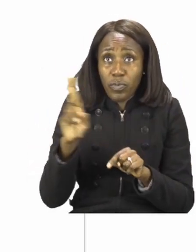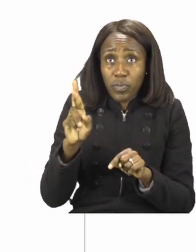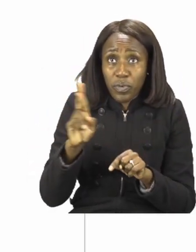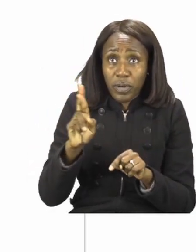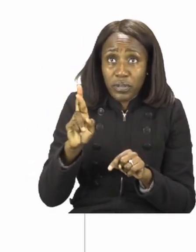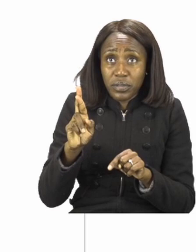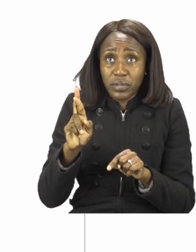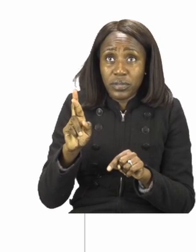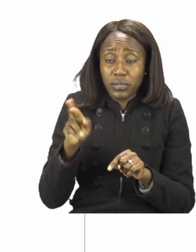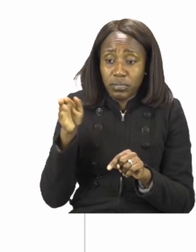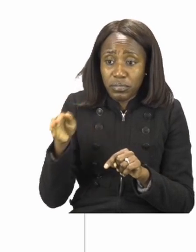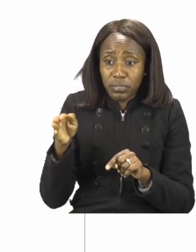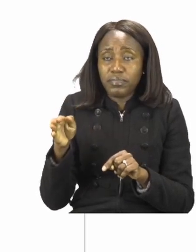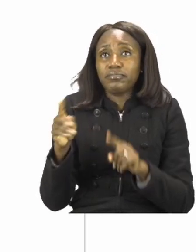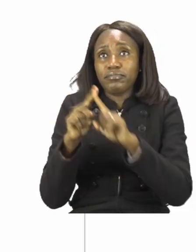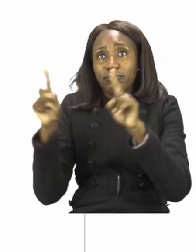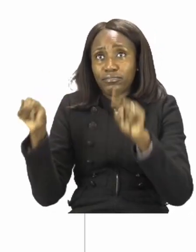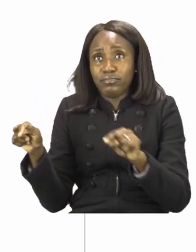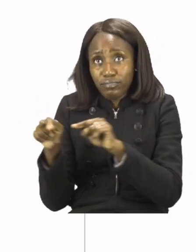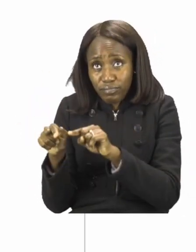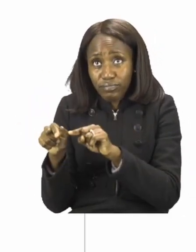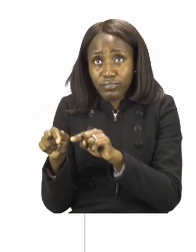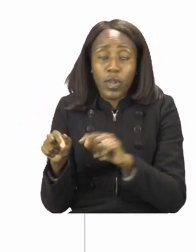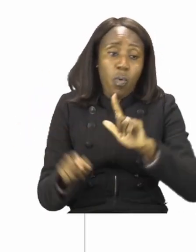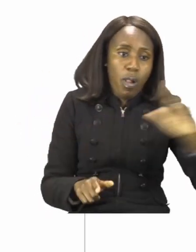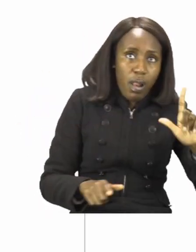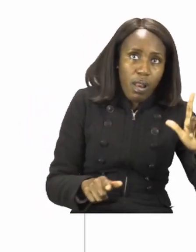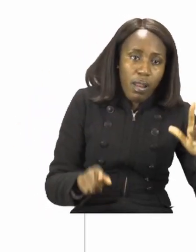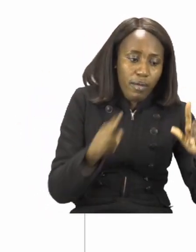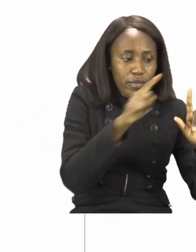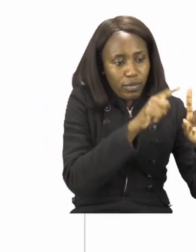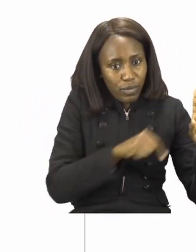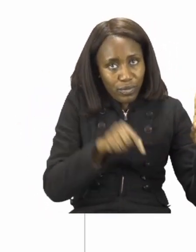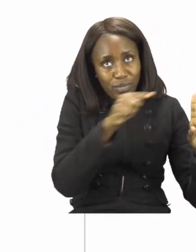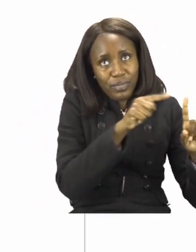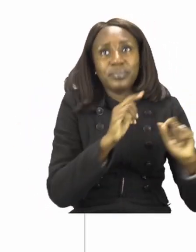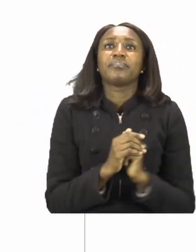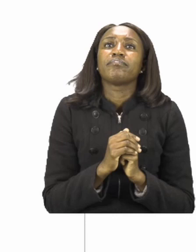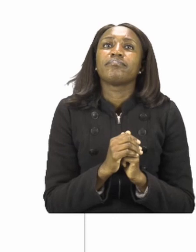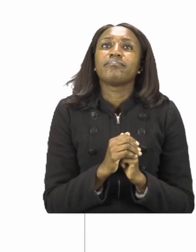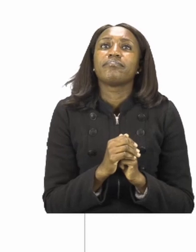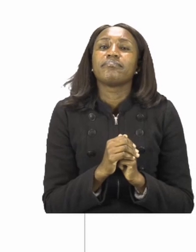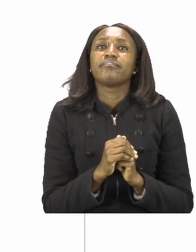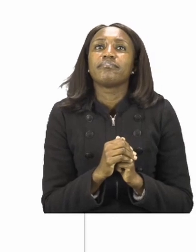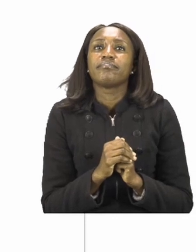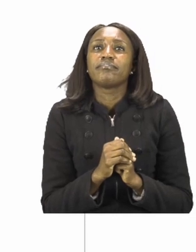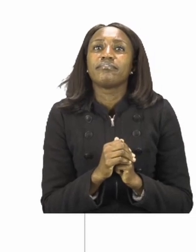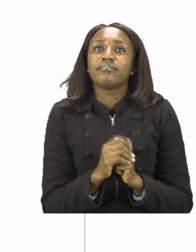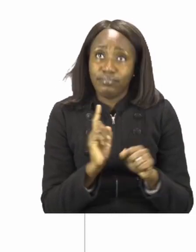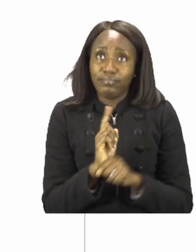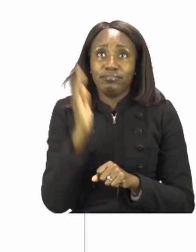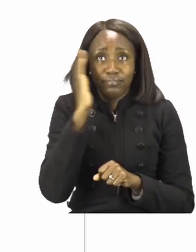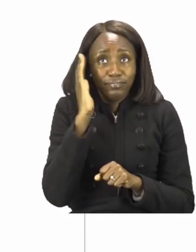circle on the left. So, it's going to be our job first to know these shapes and then draw